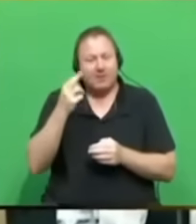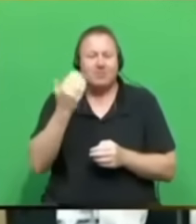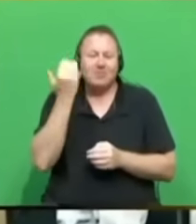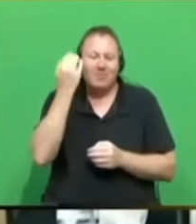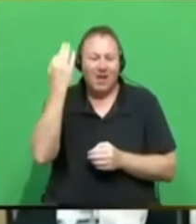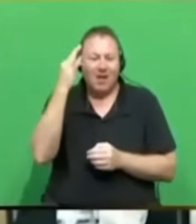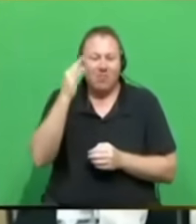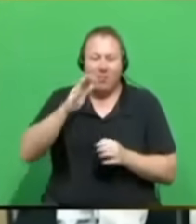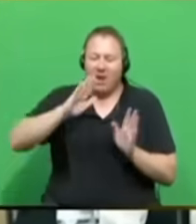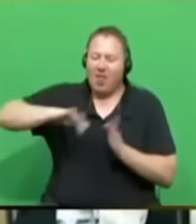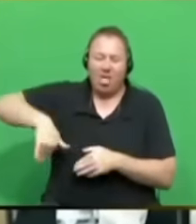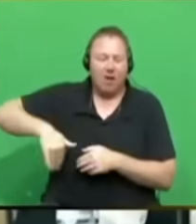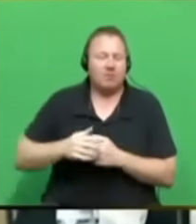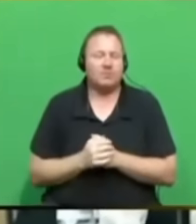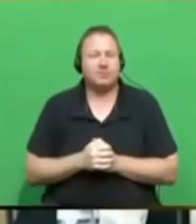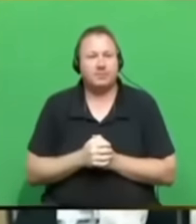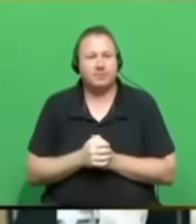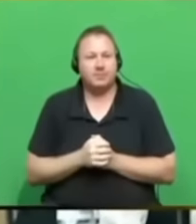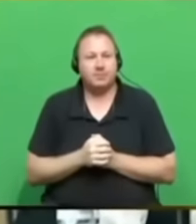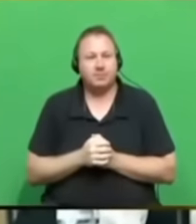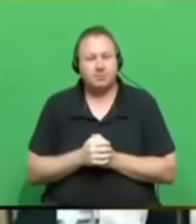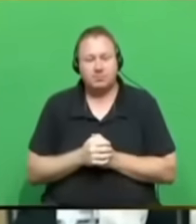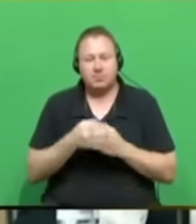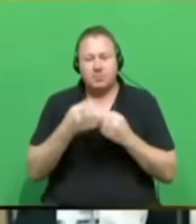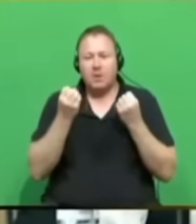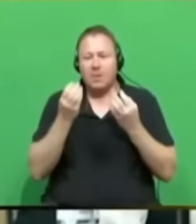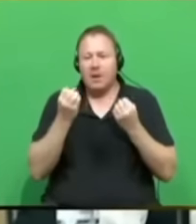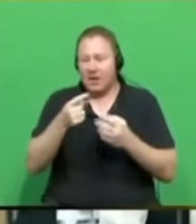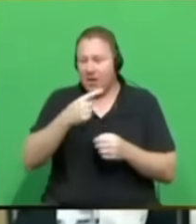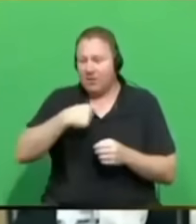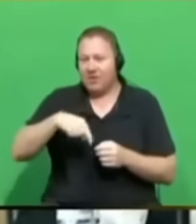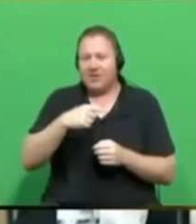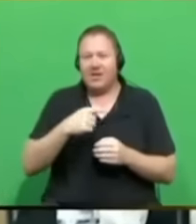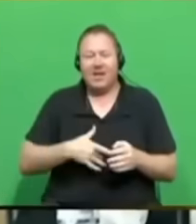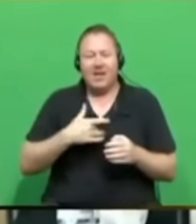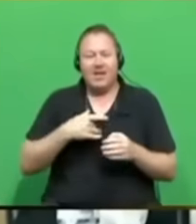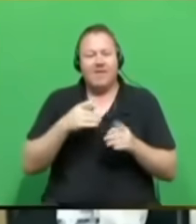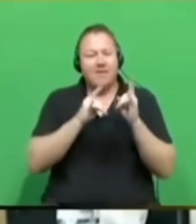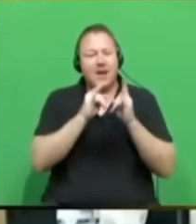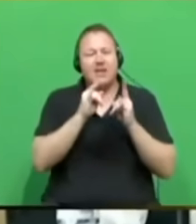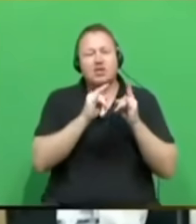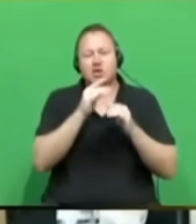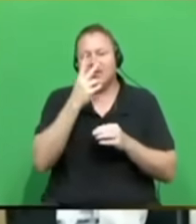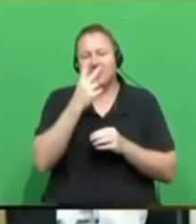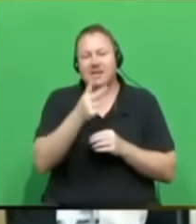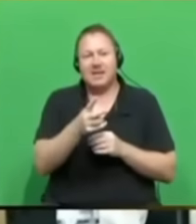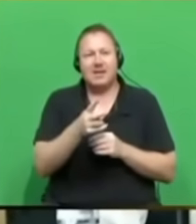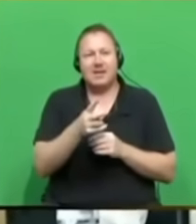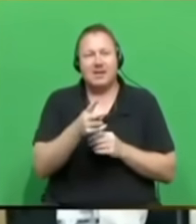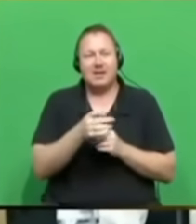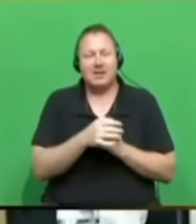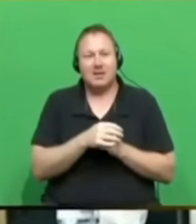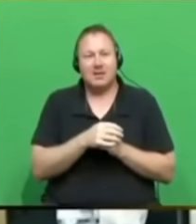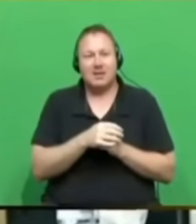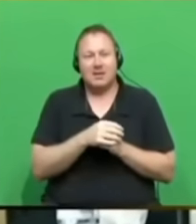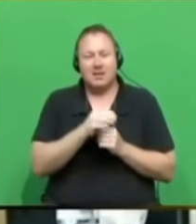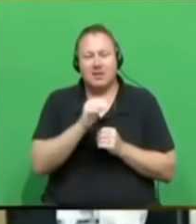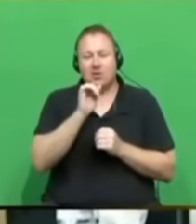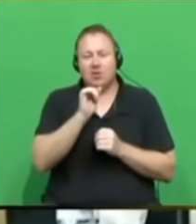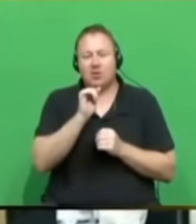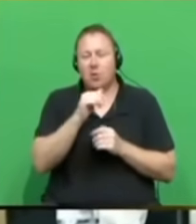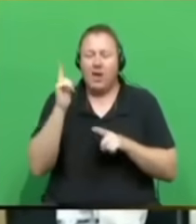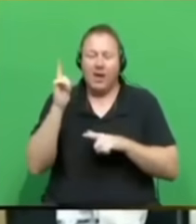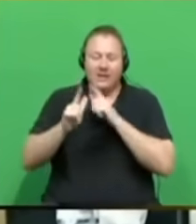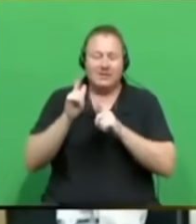them behind. Those of us who live in villages are witnesses to your administration's legacy of